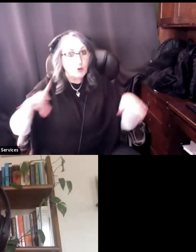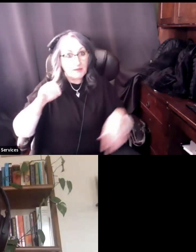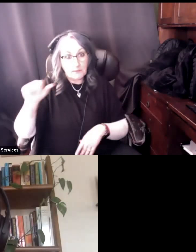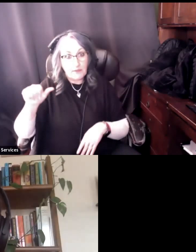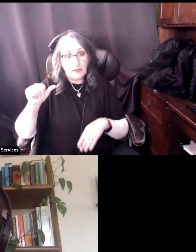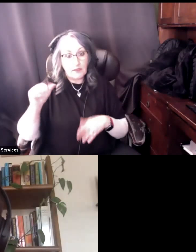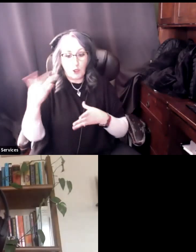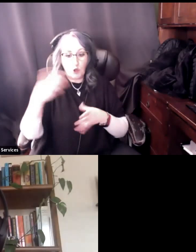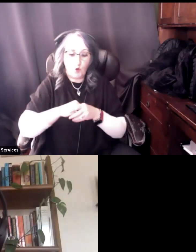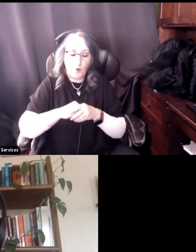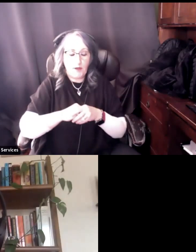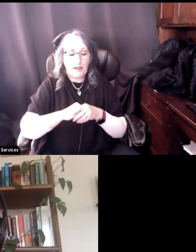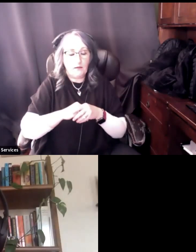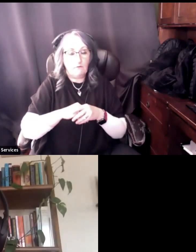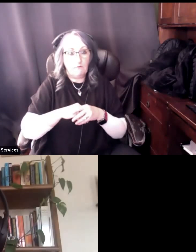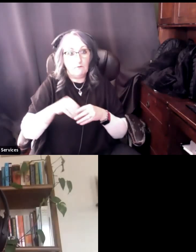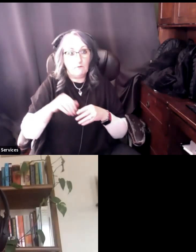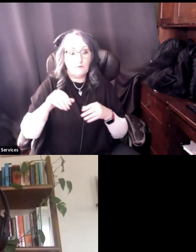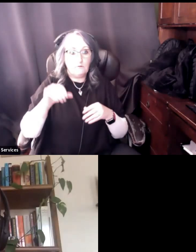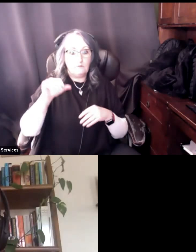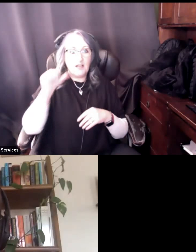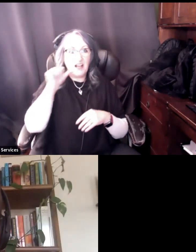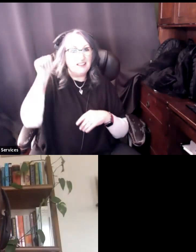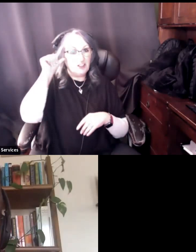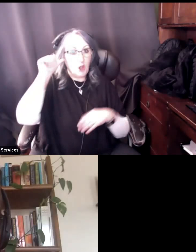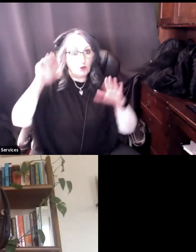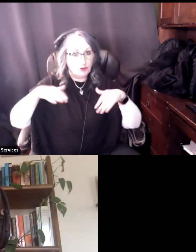over 18? Not at this time.